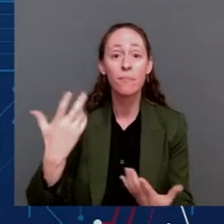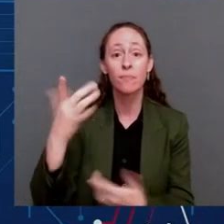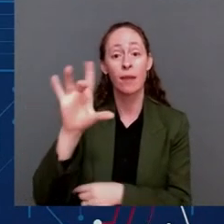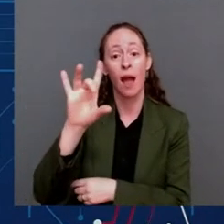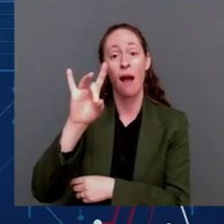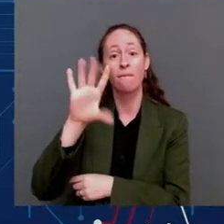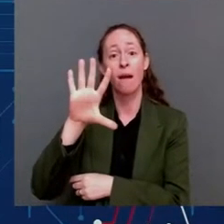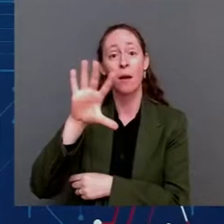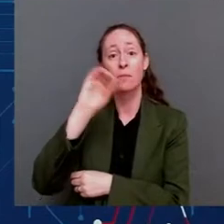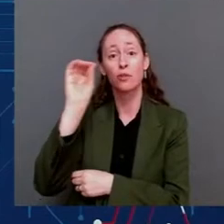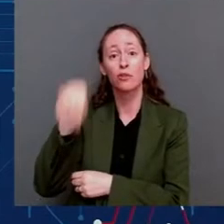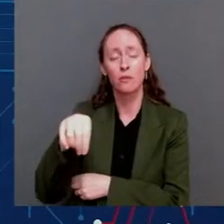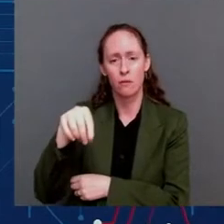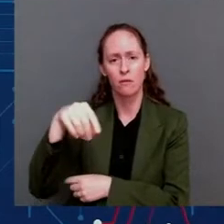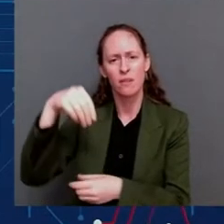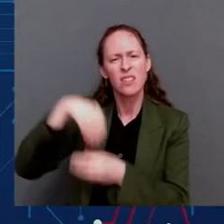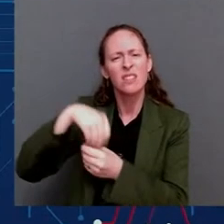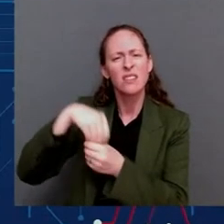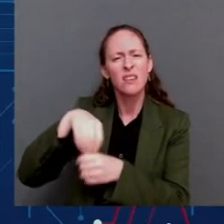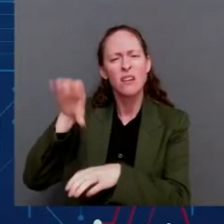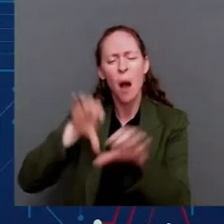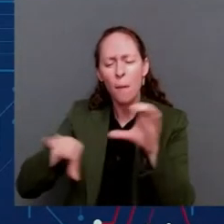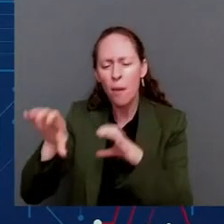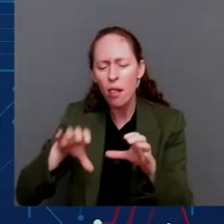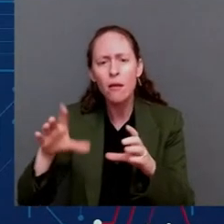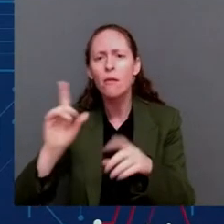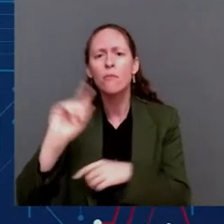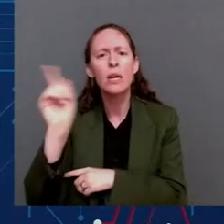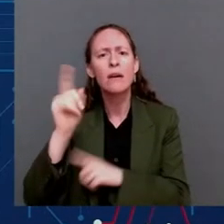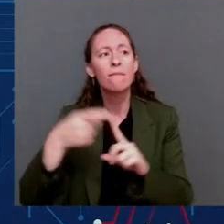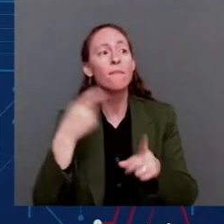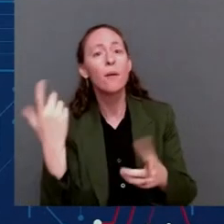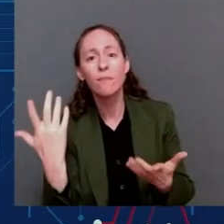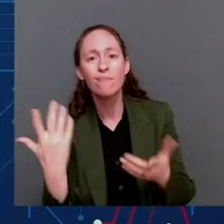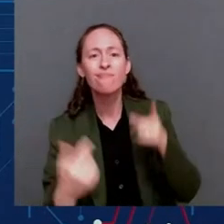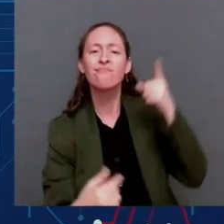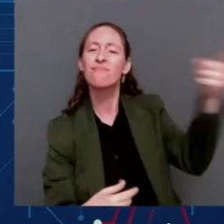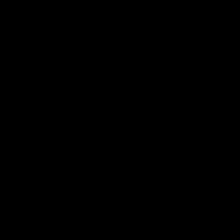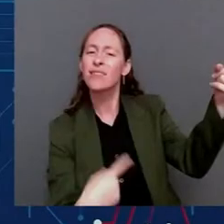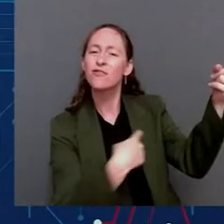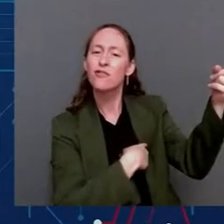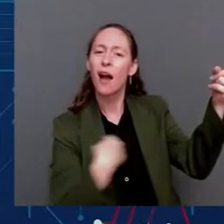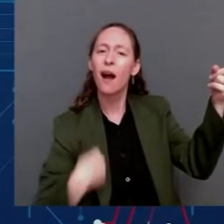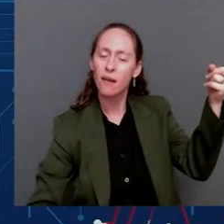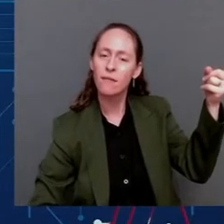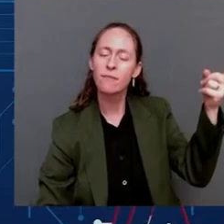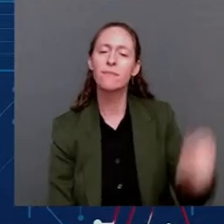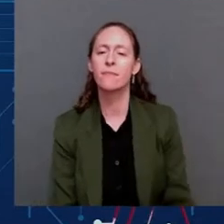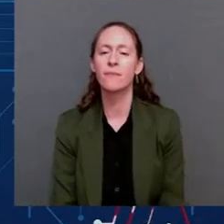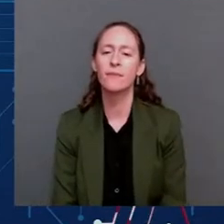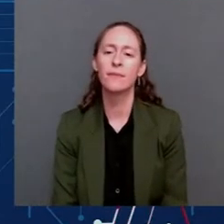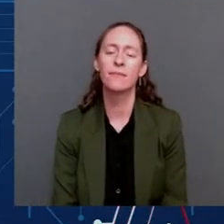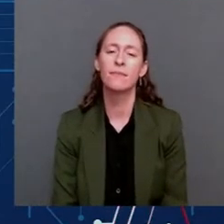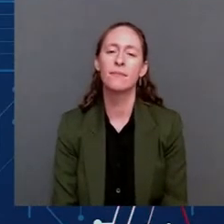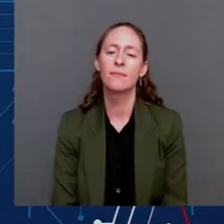country comes from China. We are dependent on the Chinese for a critical component to drugs that we need